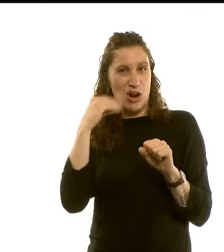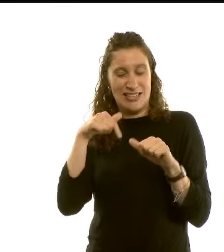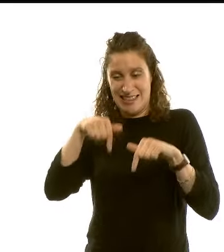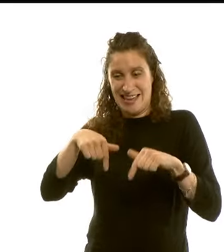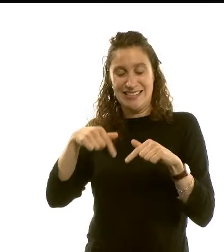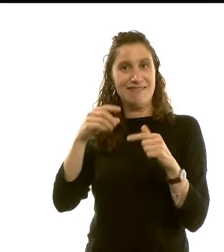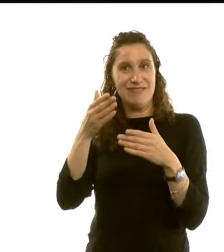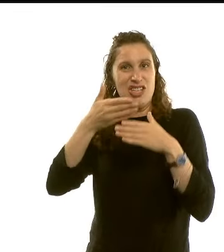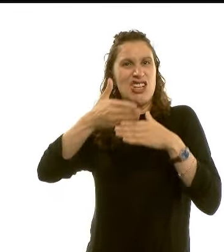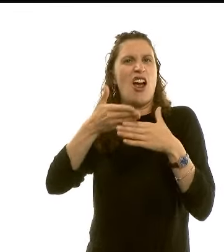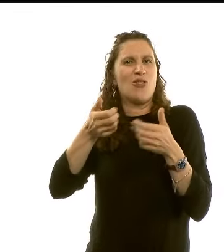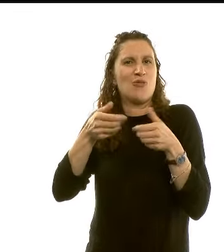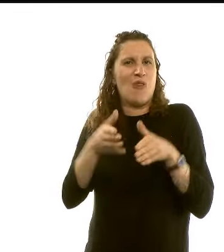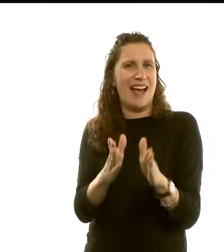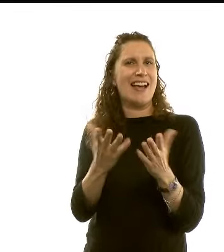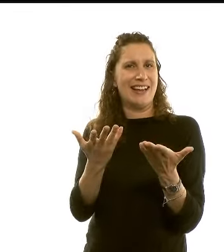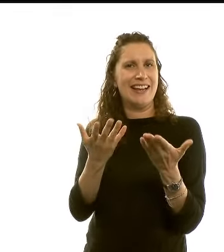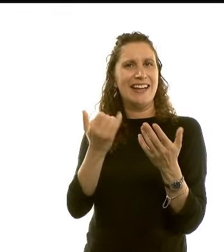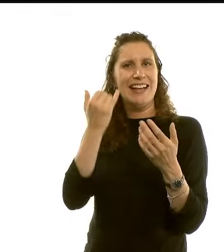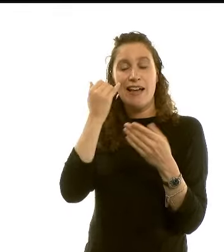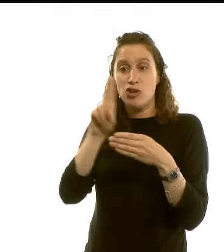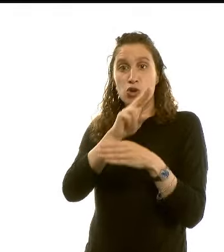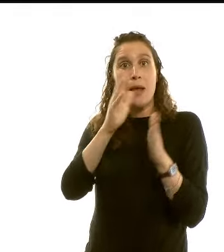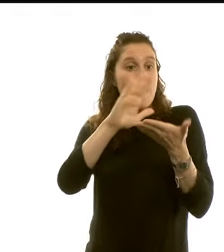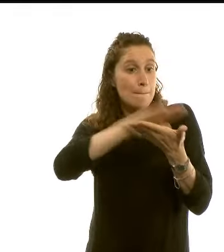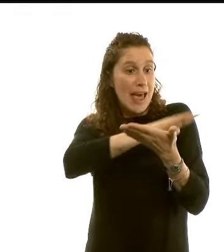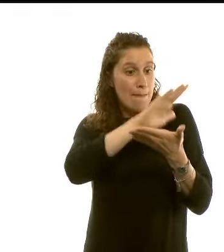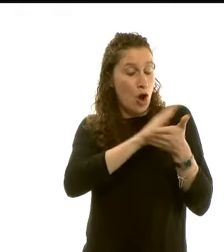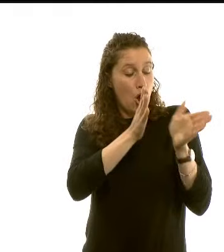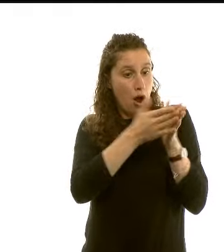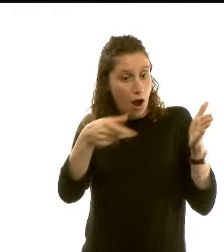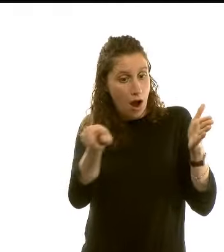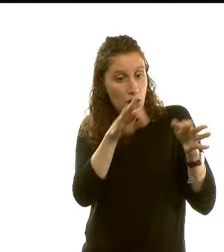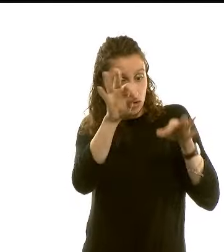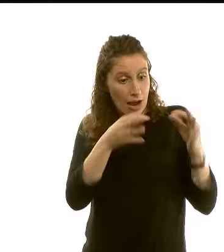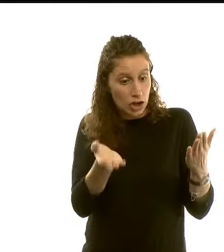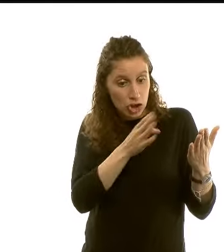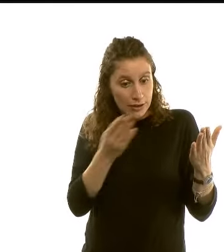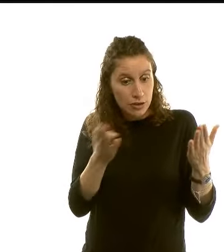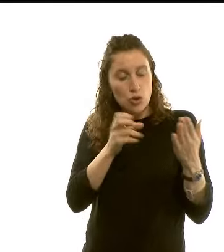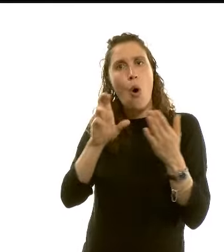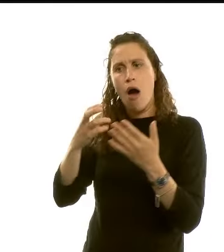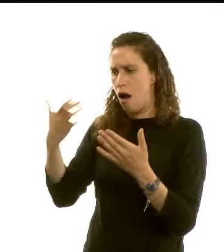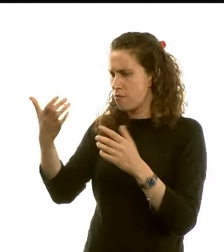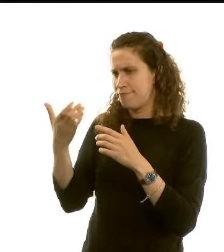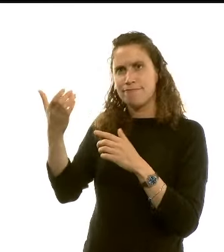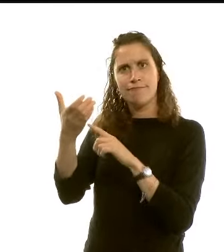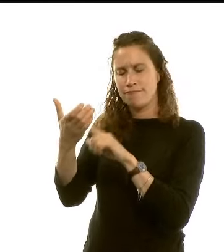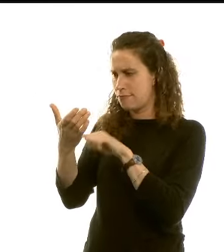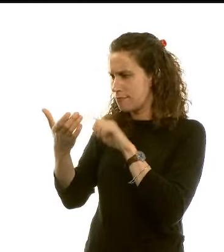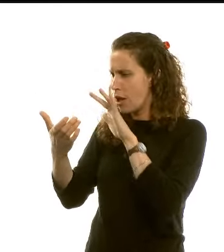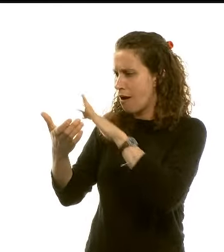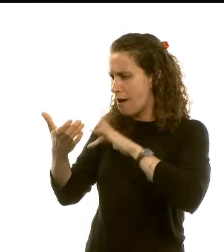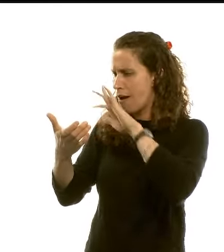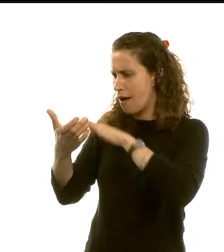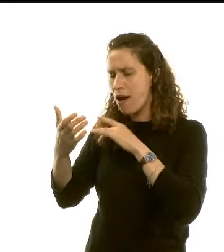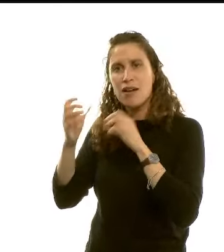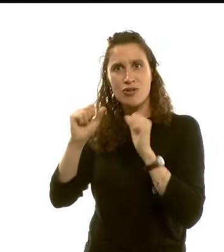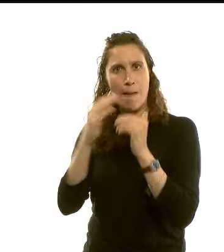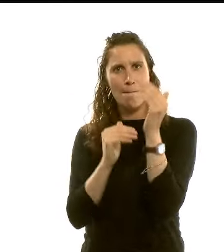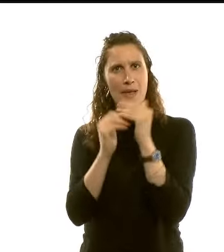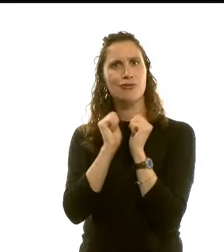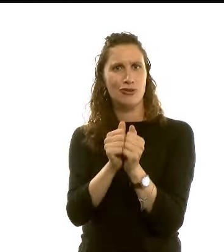with your loved ones, whether you're using the paper instructions or the digital instructions app, and you get to actually build together and put together all